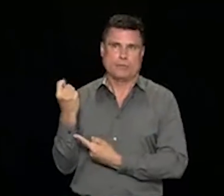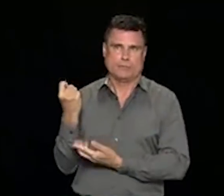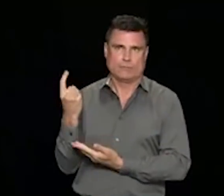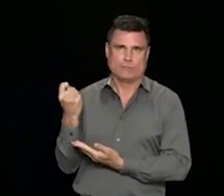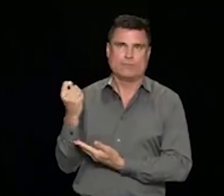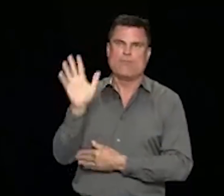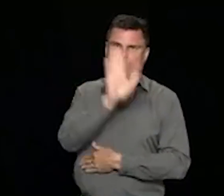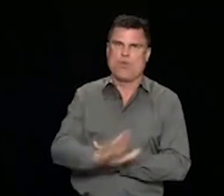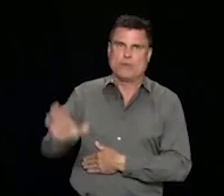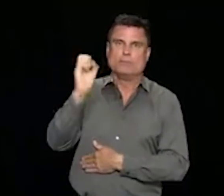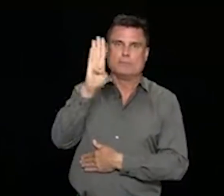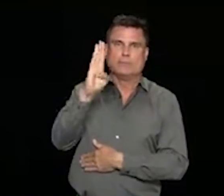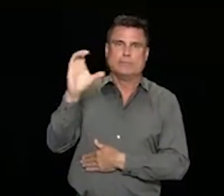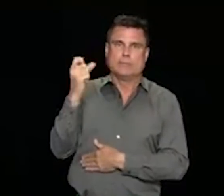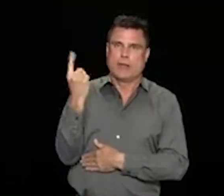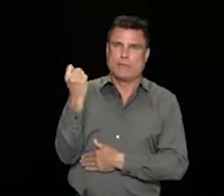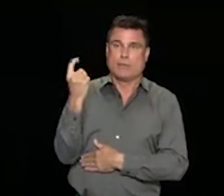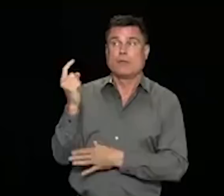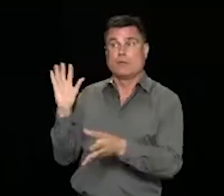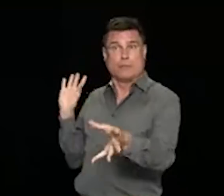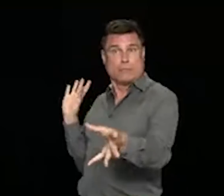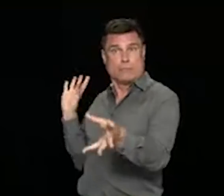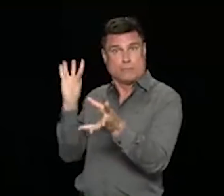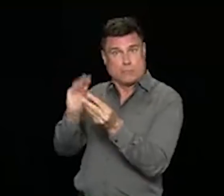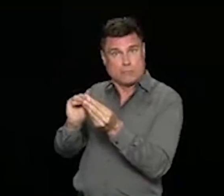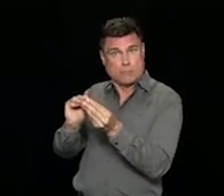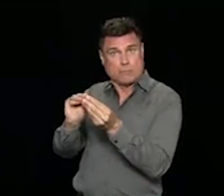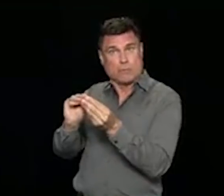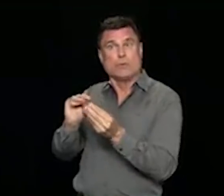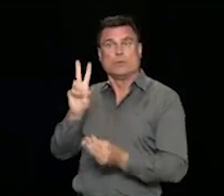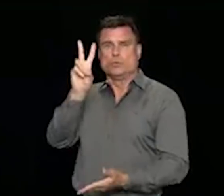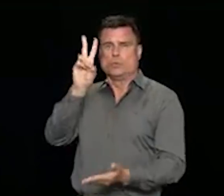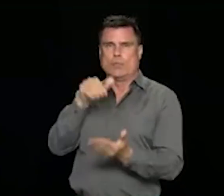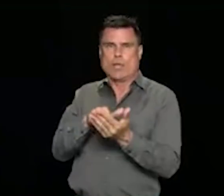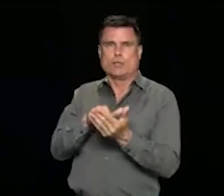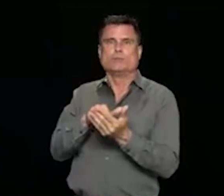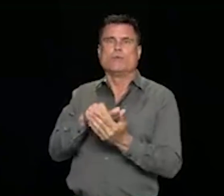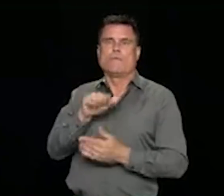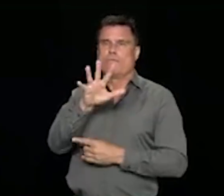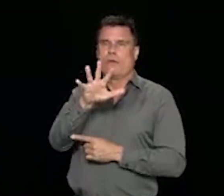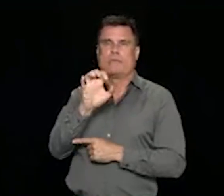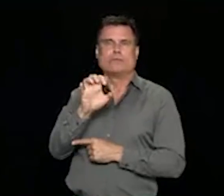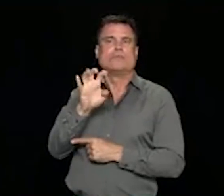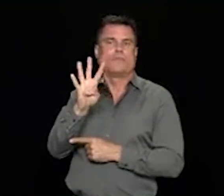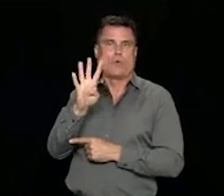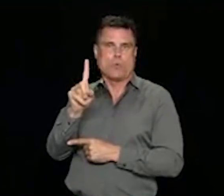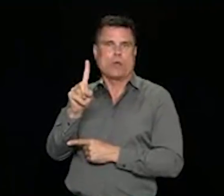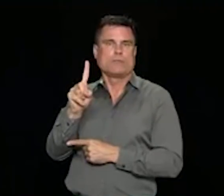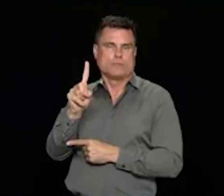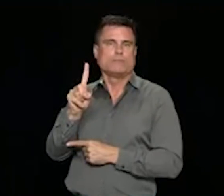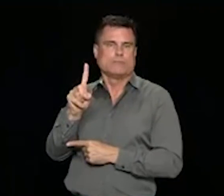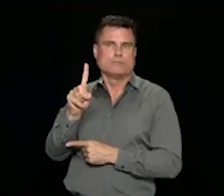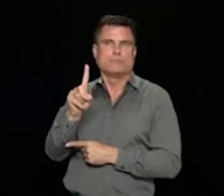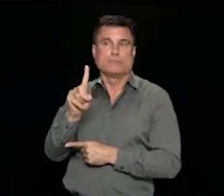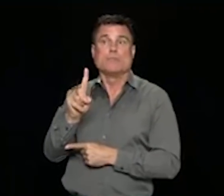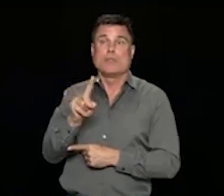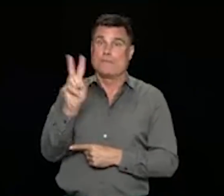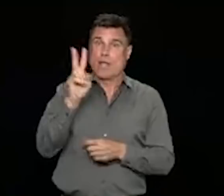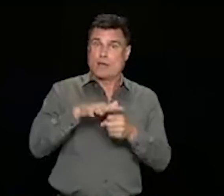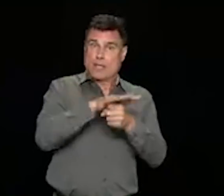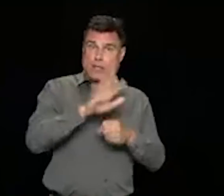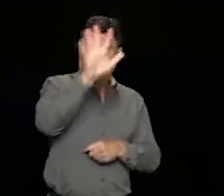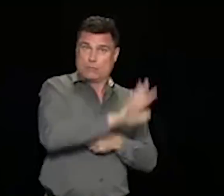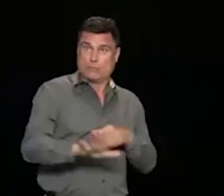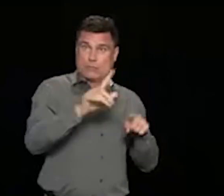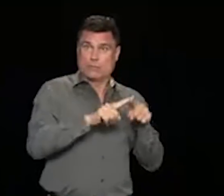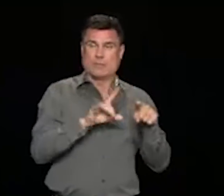COVID-19 in BC today, bringing our total to 2,541. That includes 897